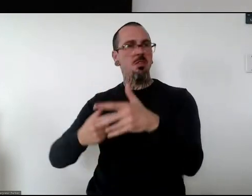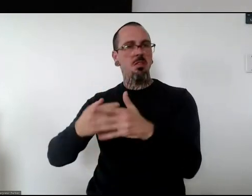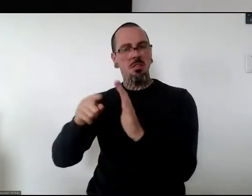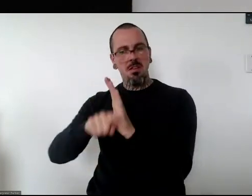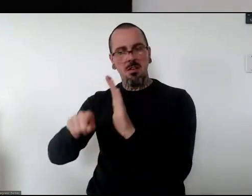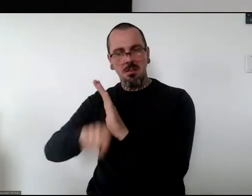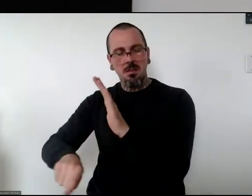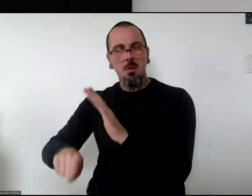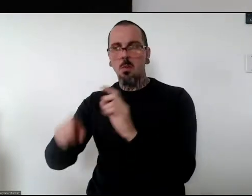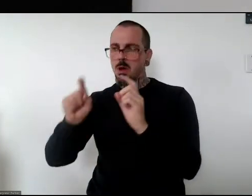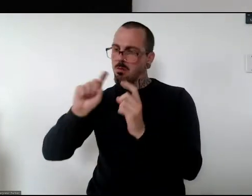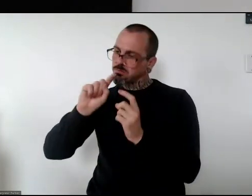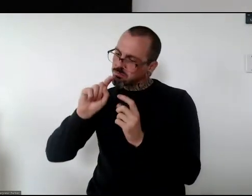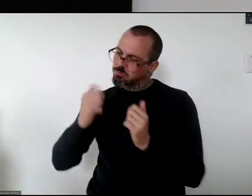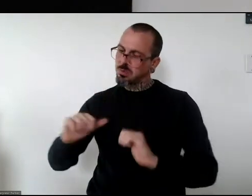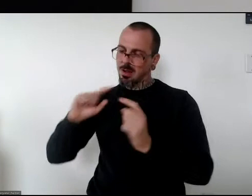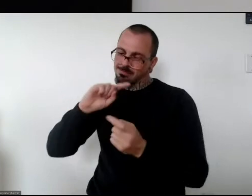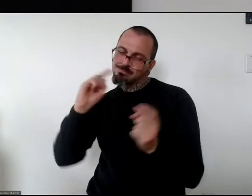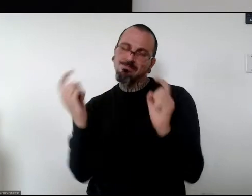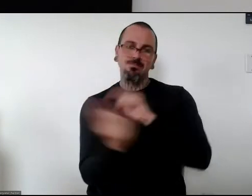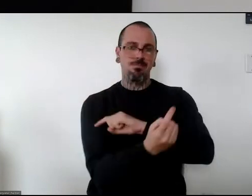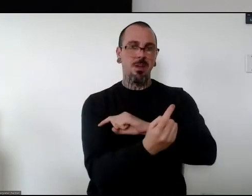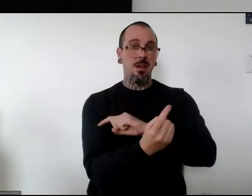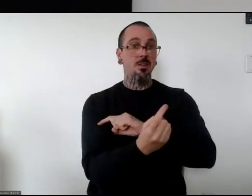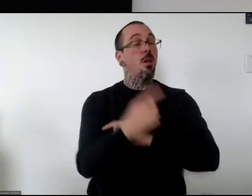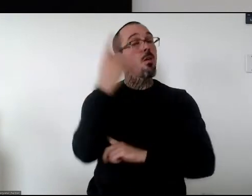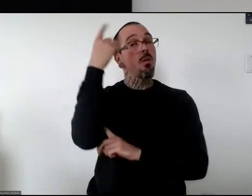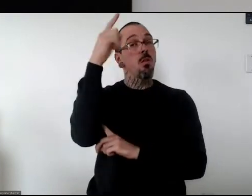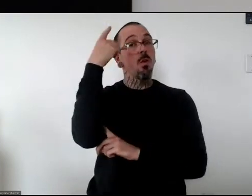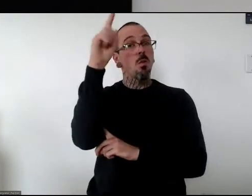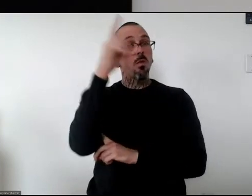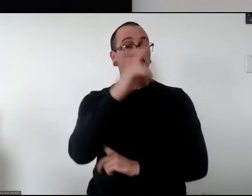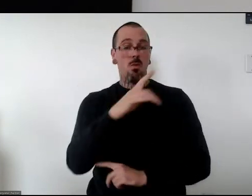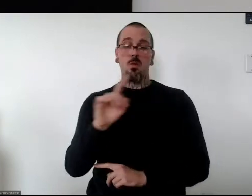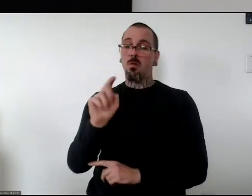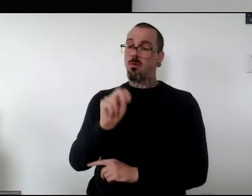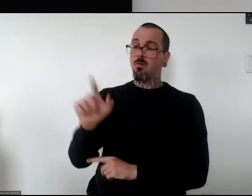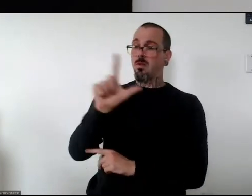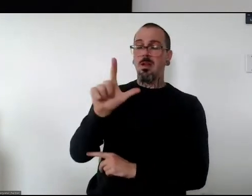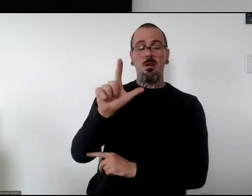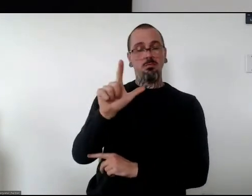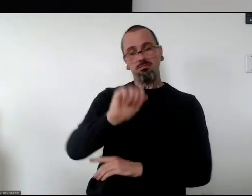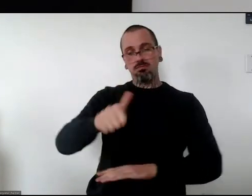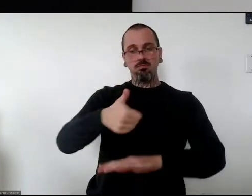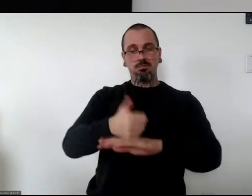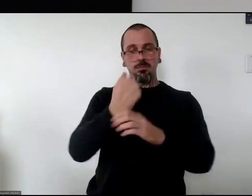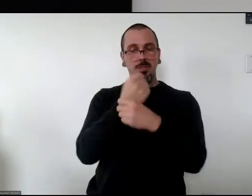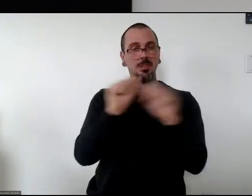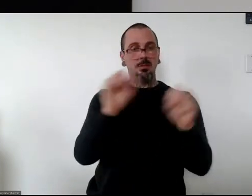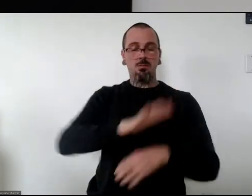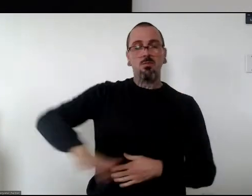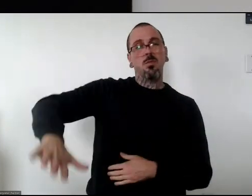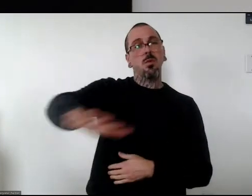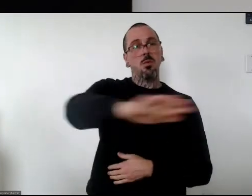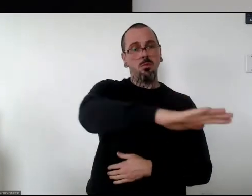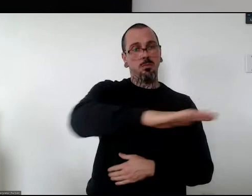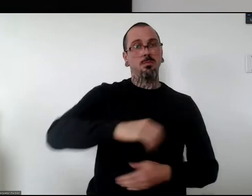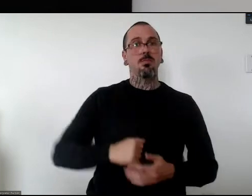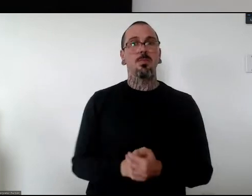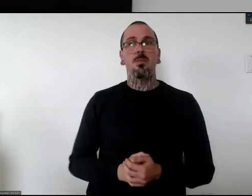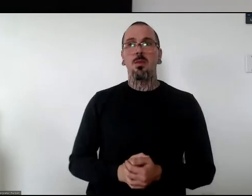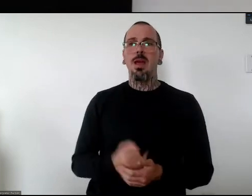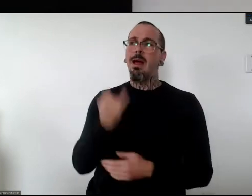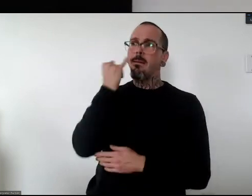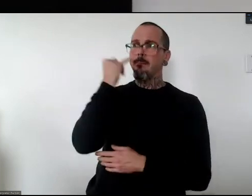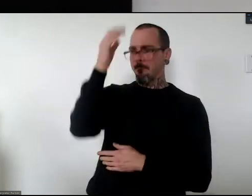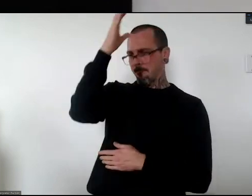of Newfoundland and Labrador. Our goal is to challenge negative attitudes of masculinity and as a result empower men